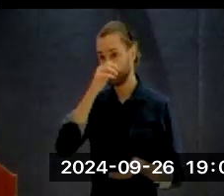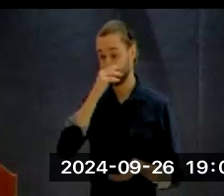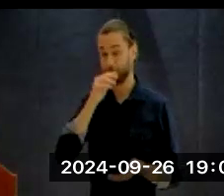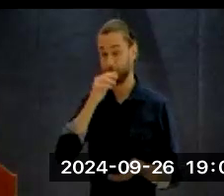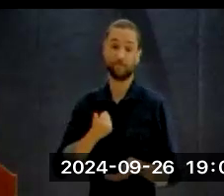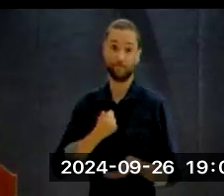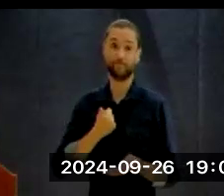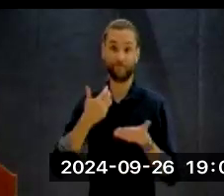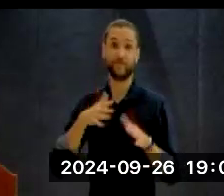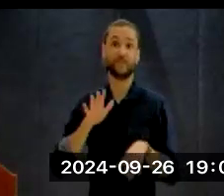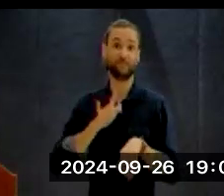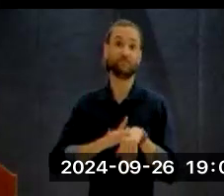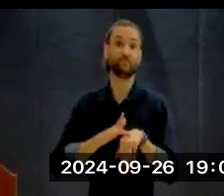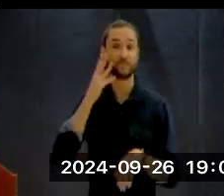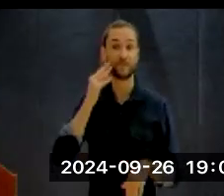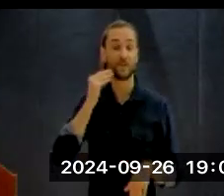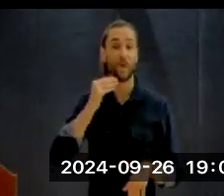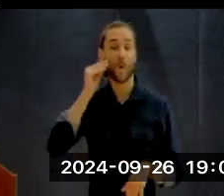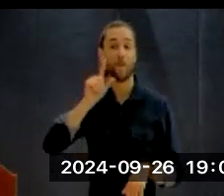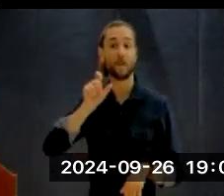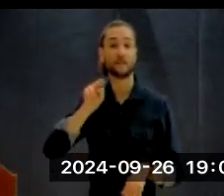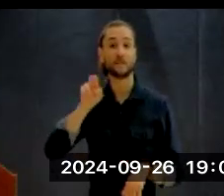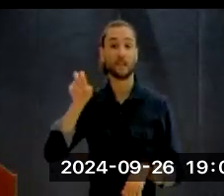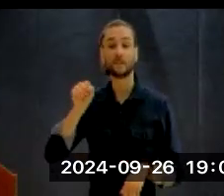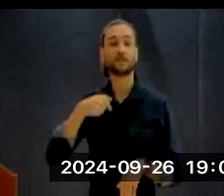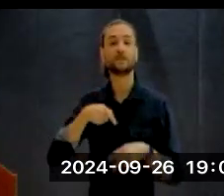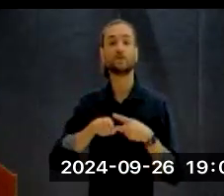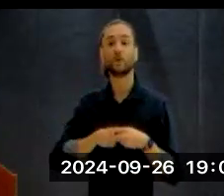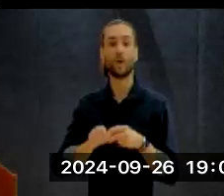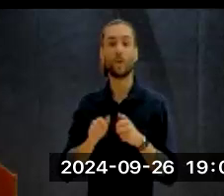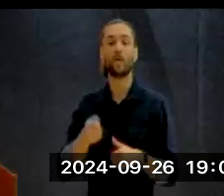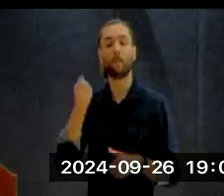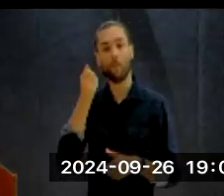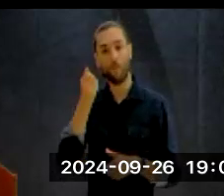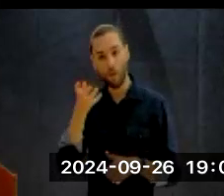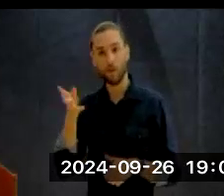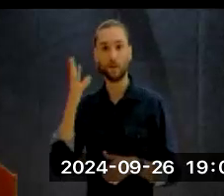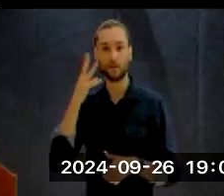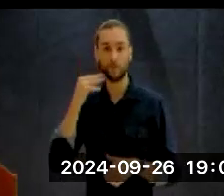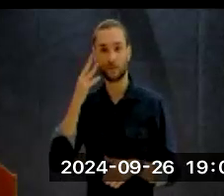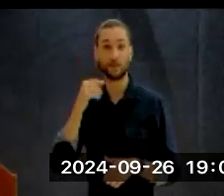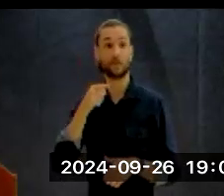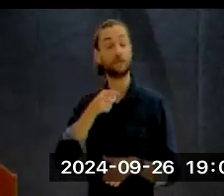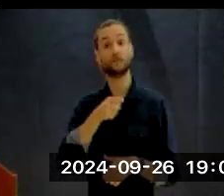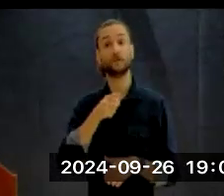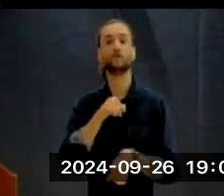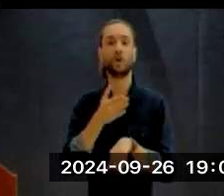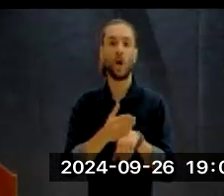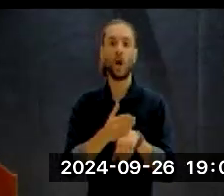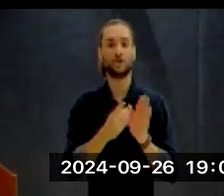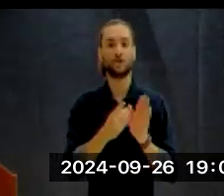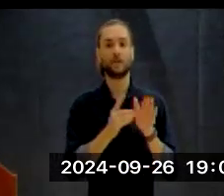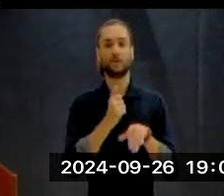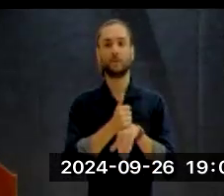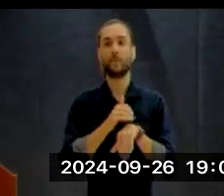in homelessness. My homelessness started with multiple experiences of job discrimination because of my